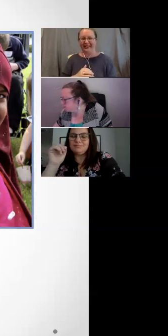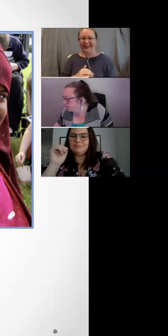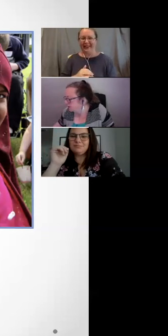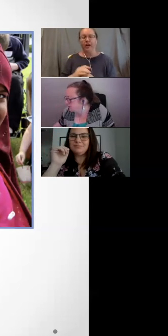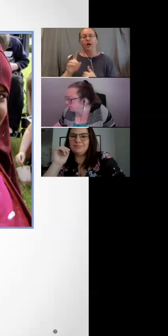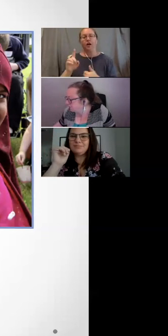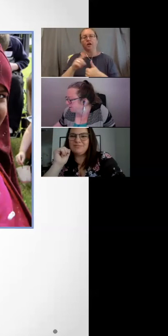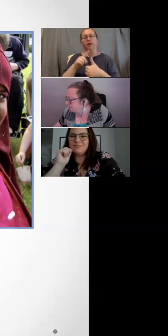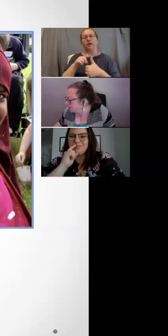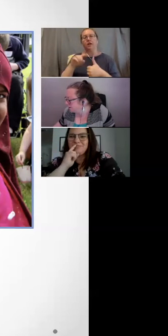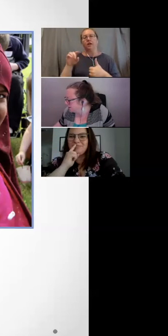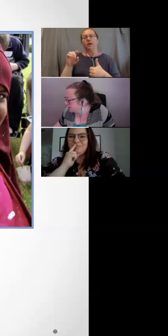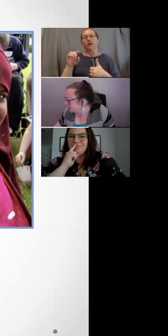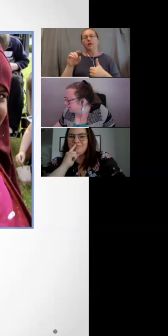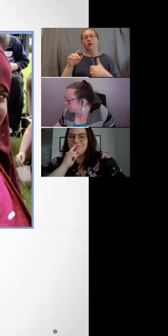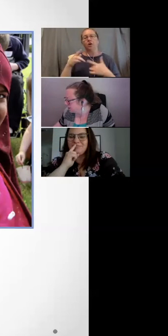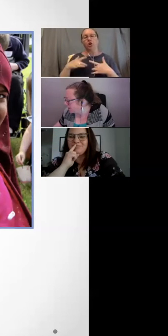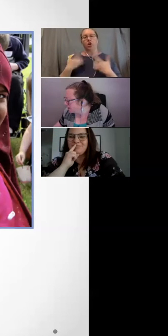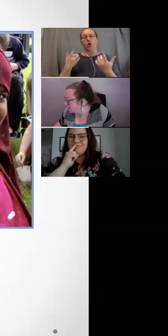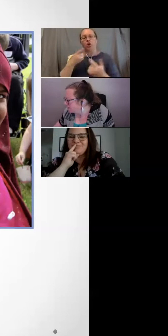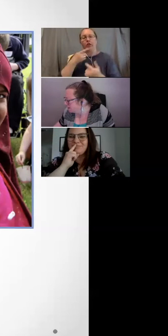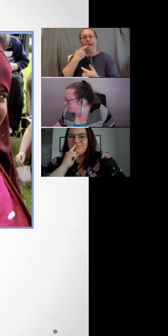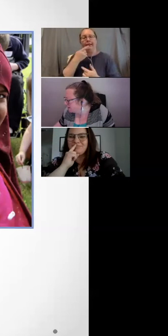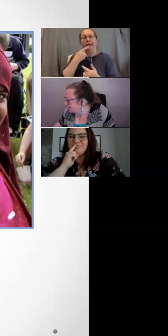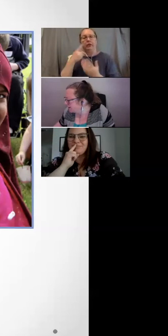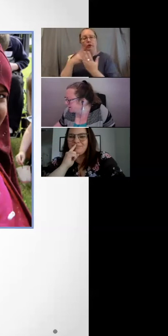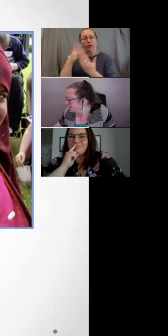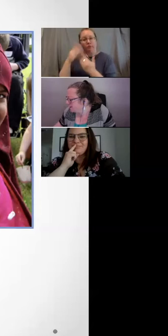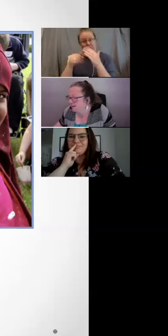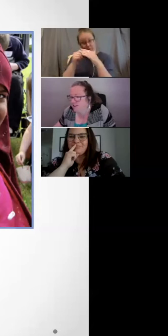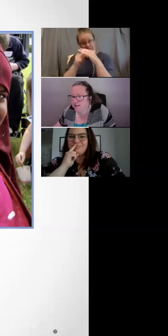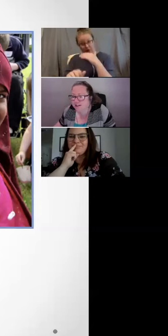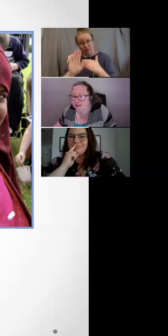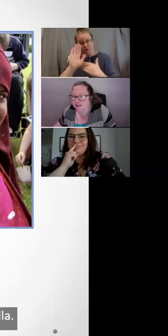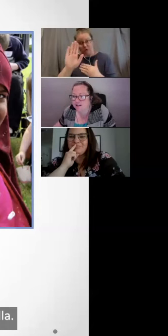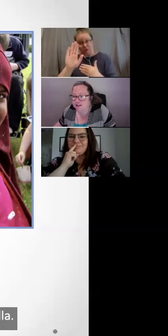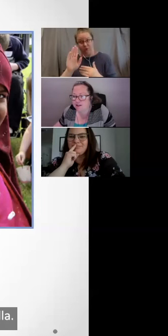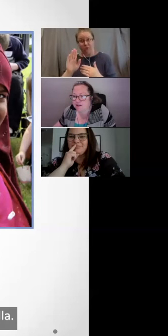Where does the early hearing program fit into the umbrella?